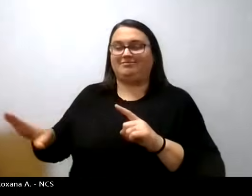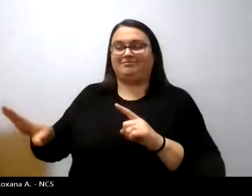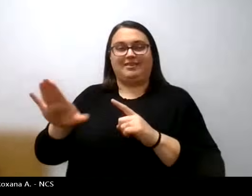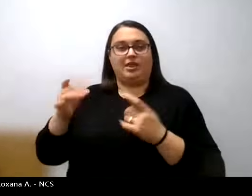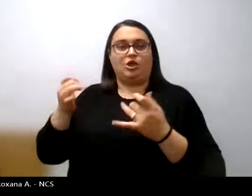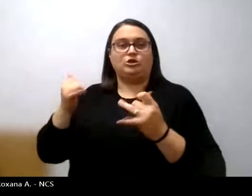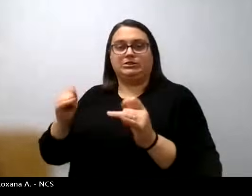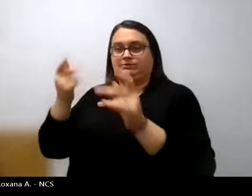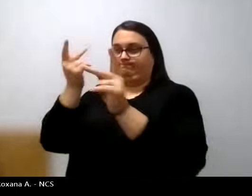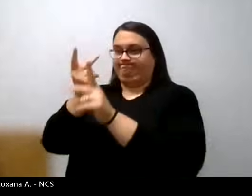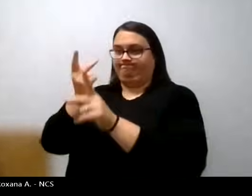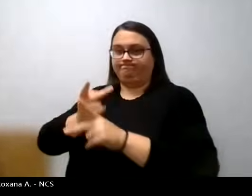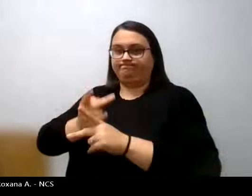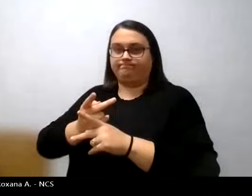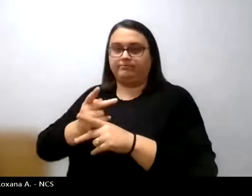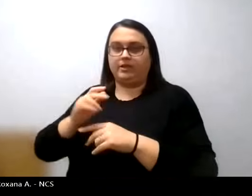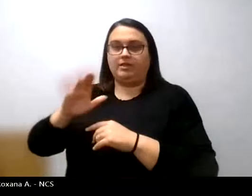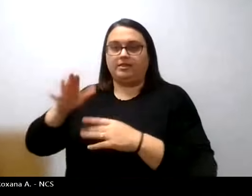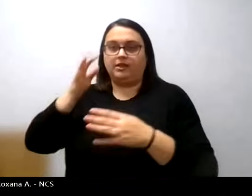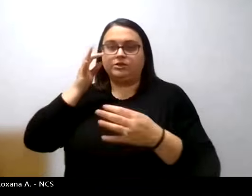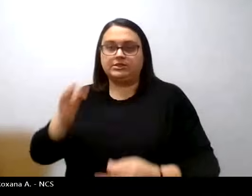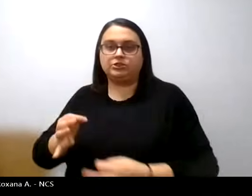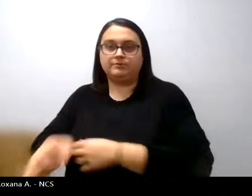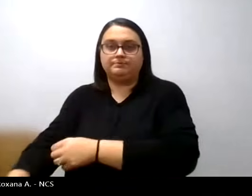through their decision.